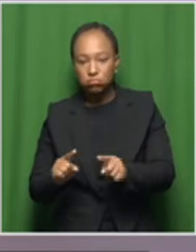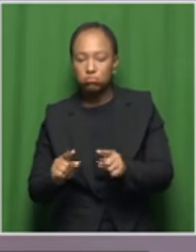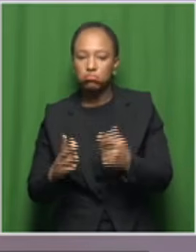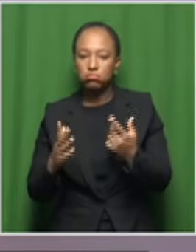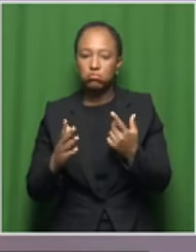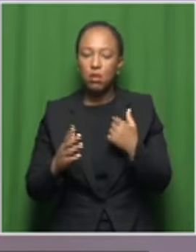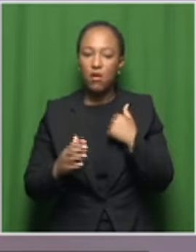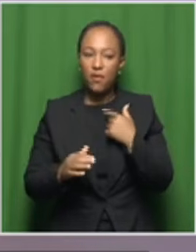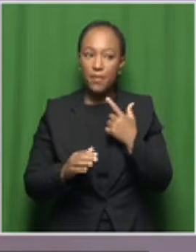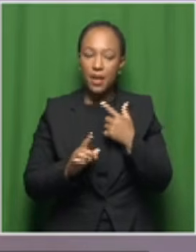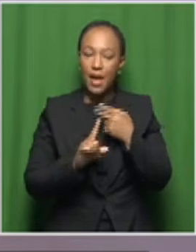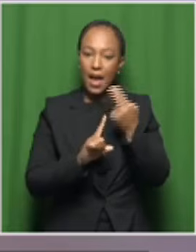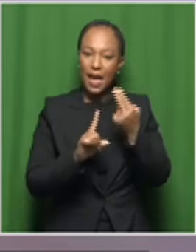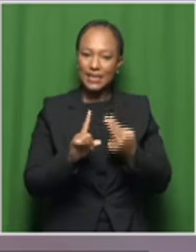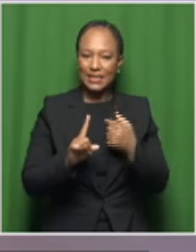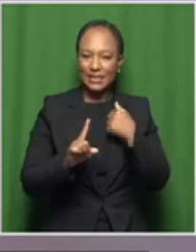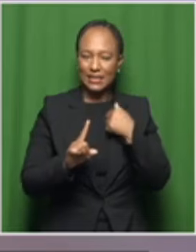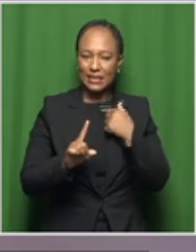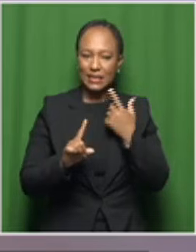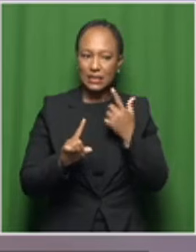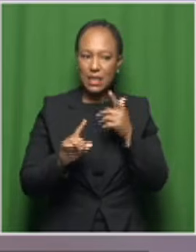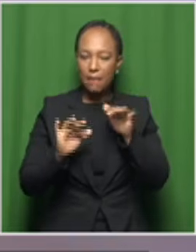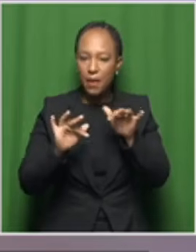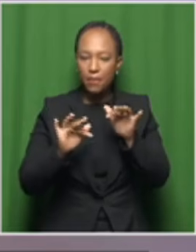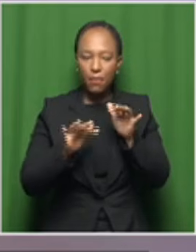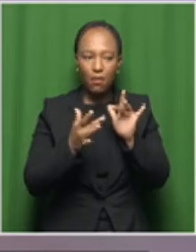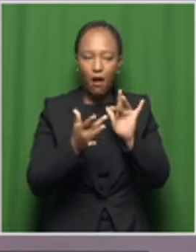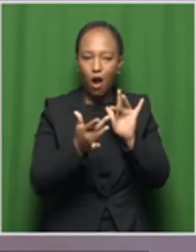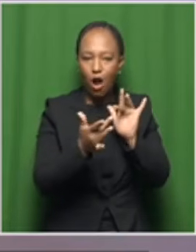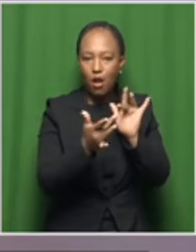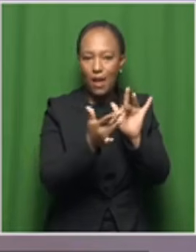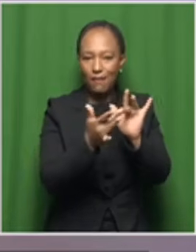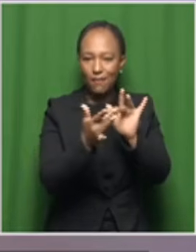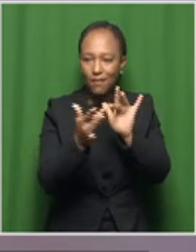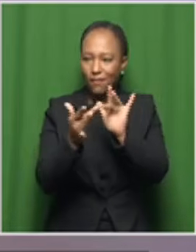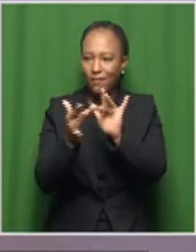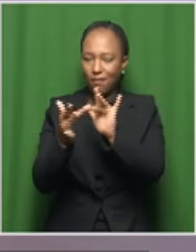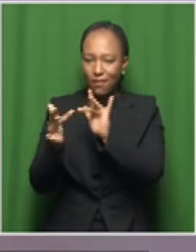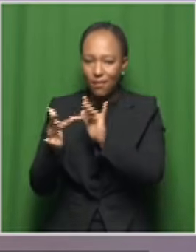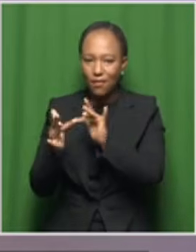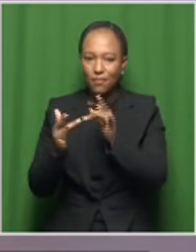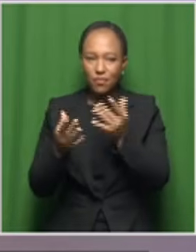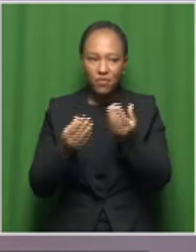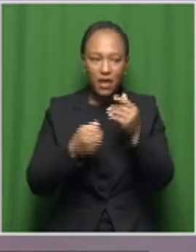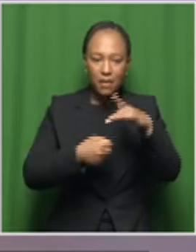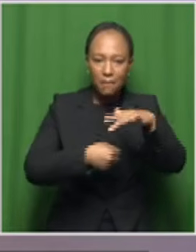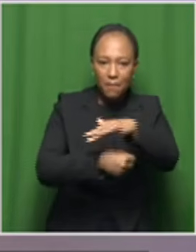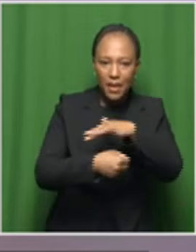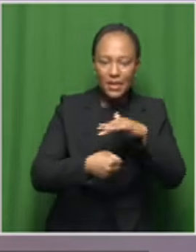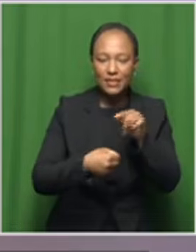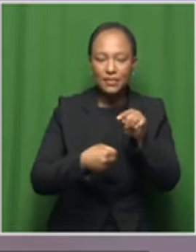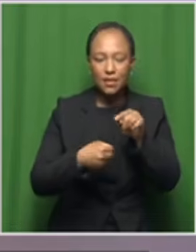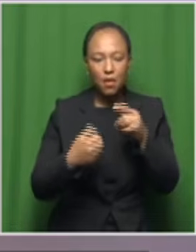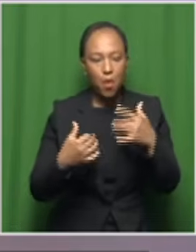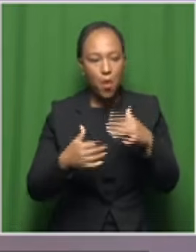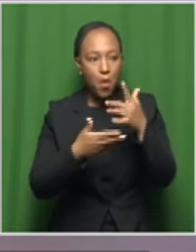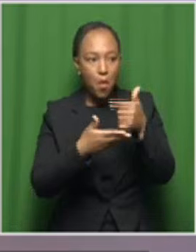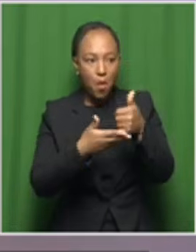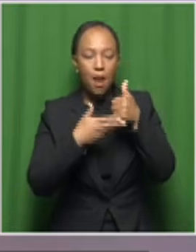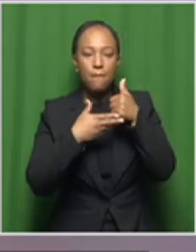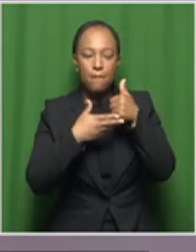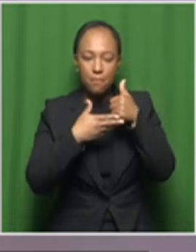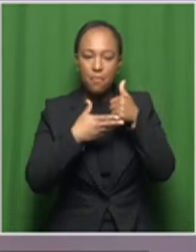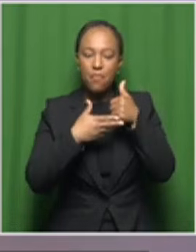as an artist, speaking to people, connecting to people, finding such platforms as well is a really great help and a really great